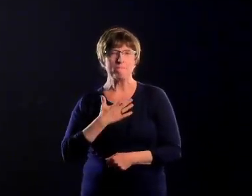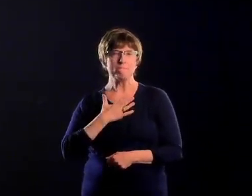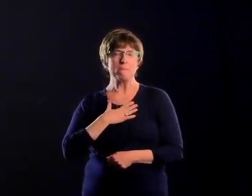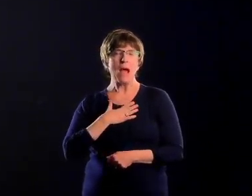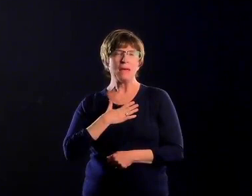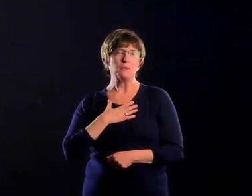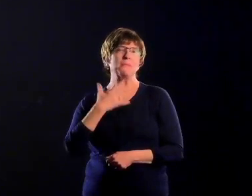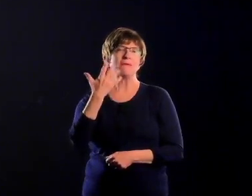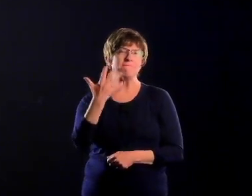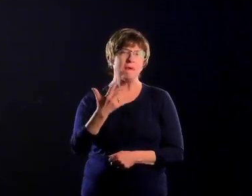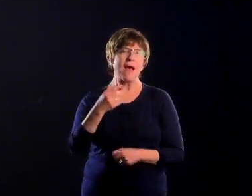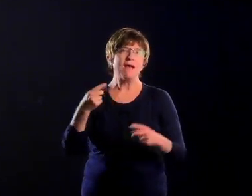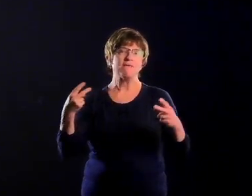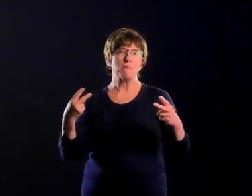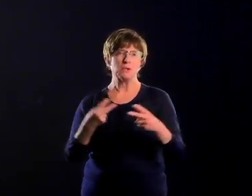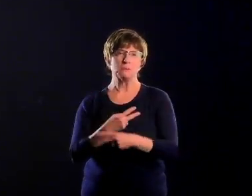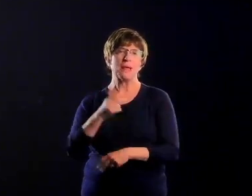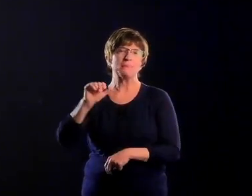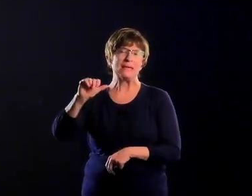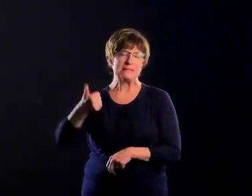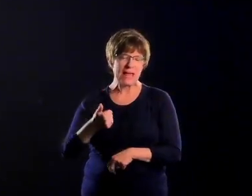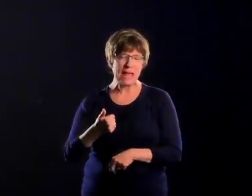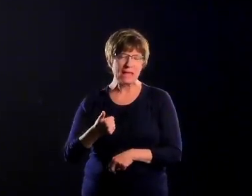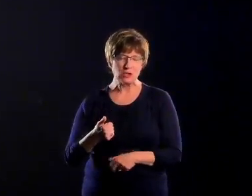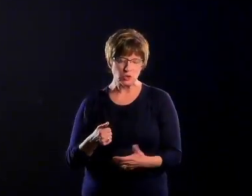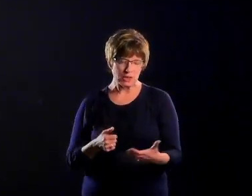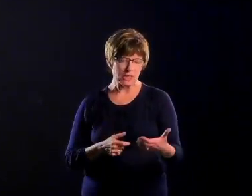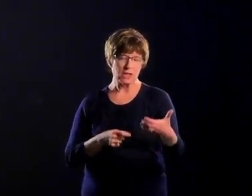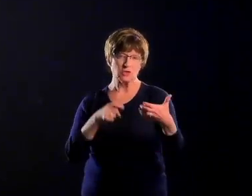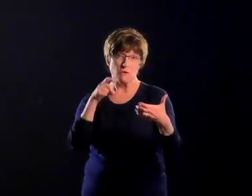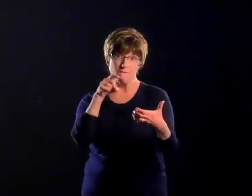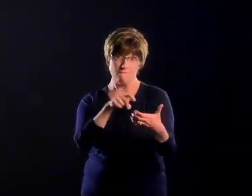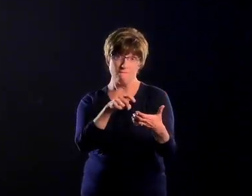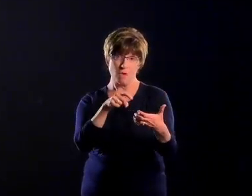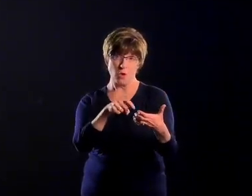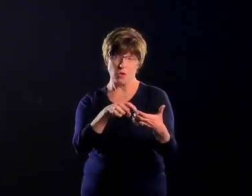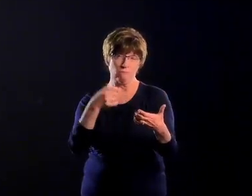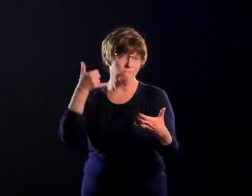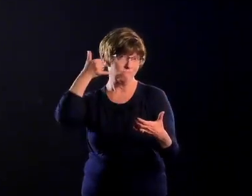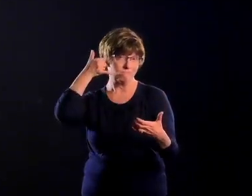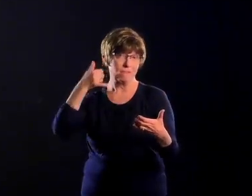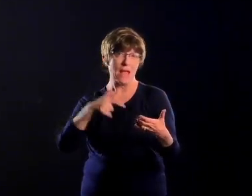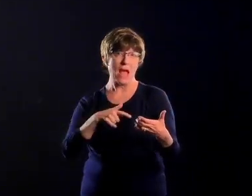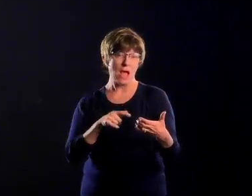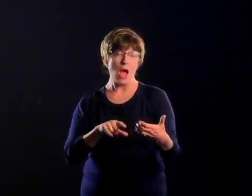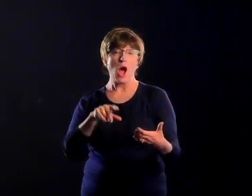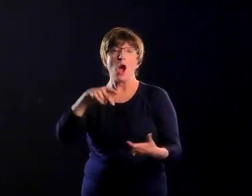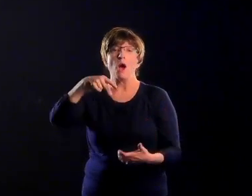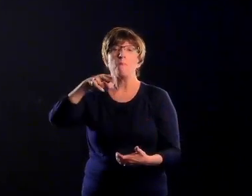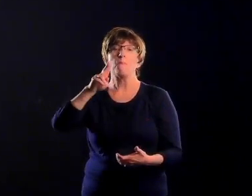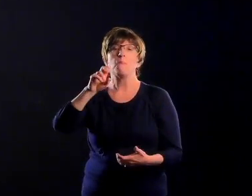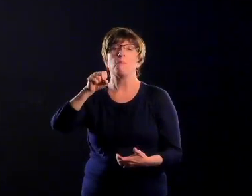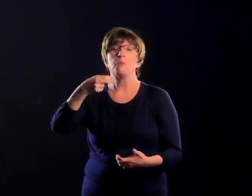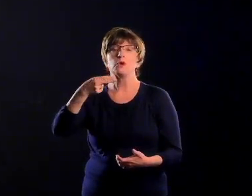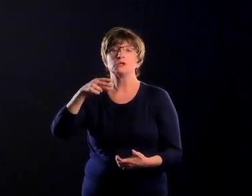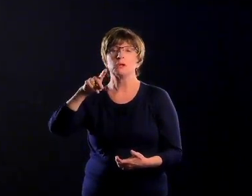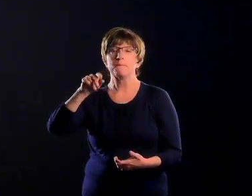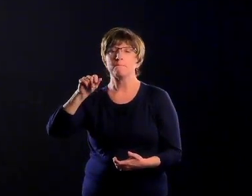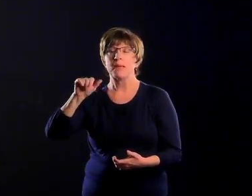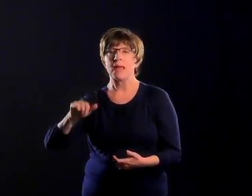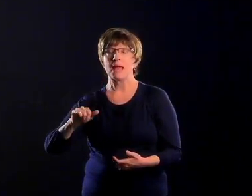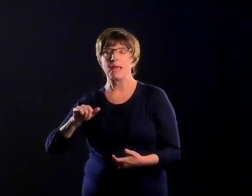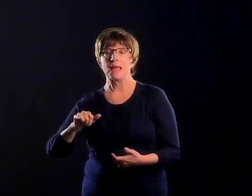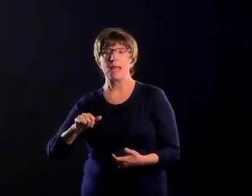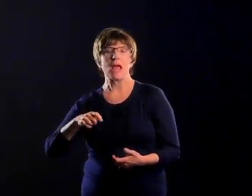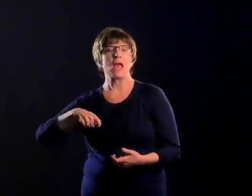to either get your phone out right now and go to PushPay and go to that account and give under